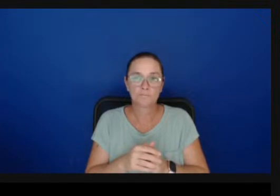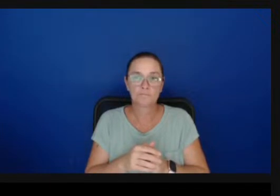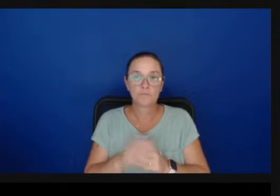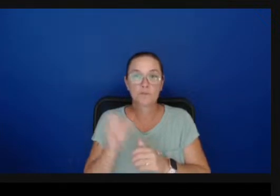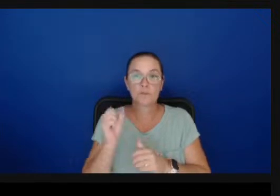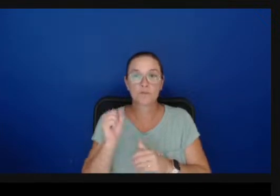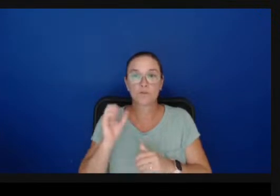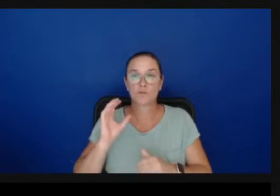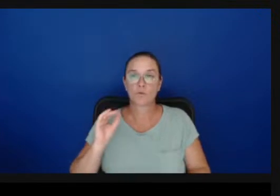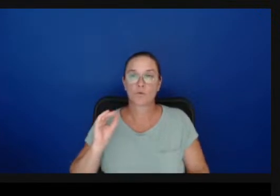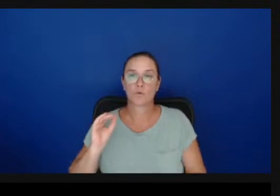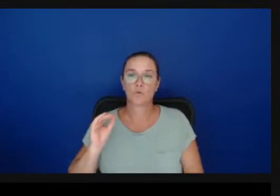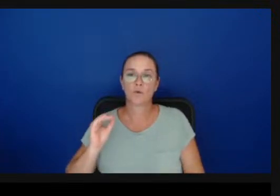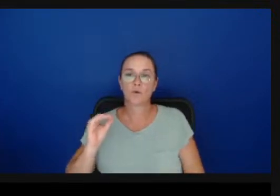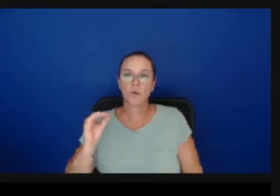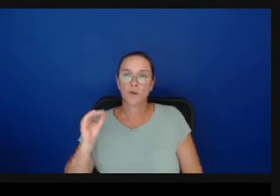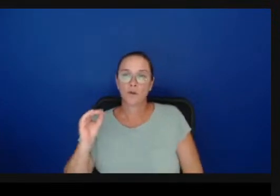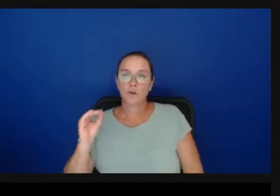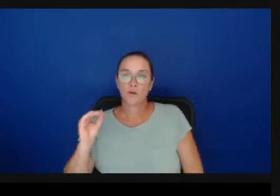So